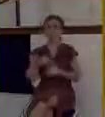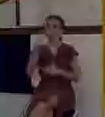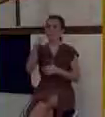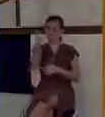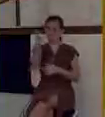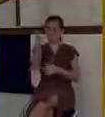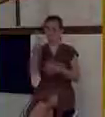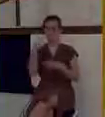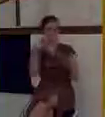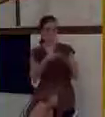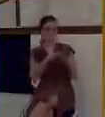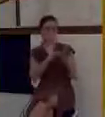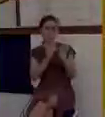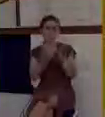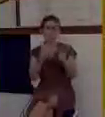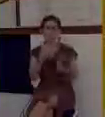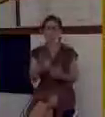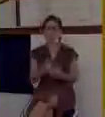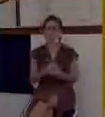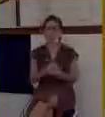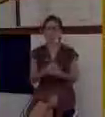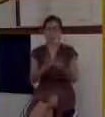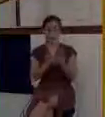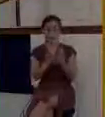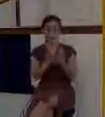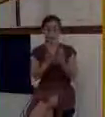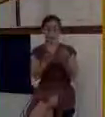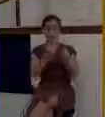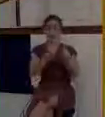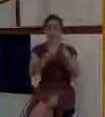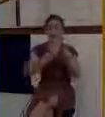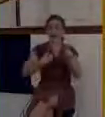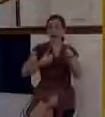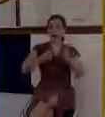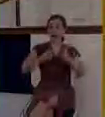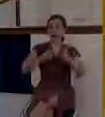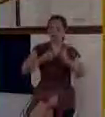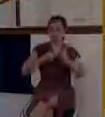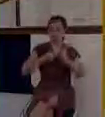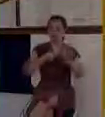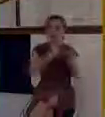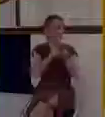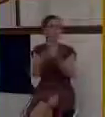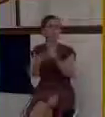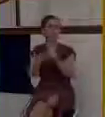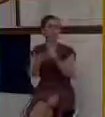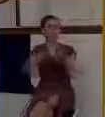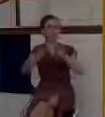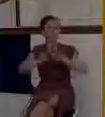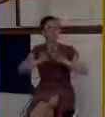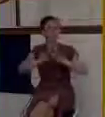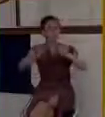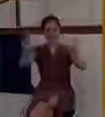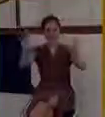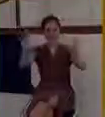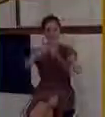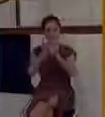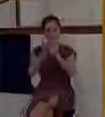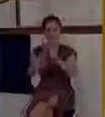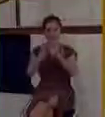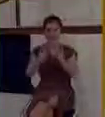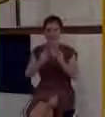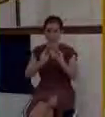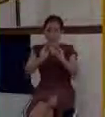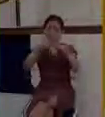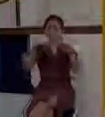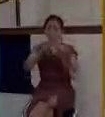We believe in the perspicuity of Scripture, or we would say the clarity of Scripture, that the Bible is clear and it's simple.